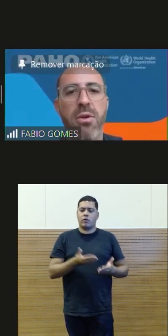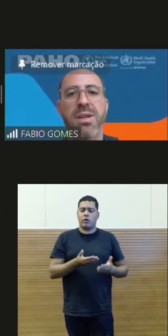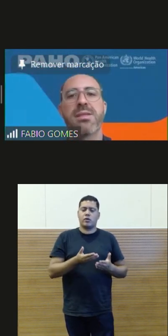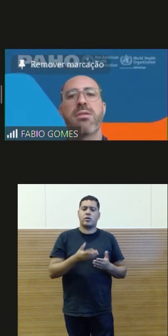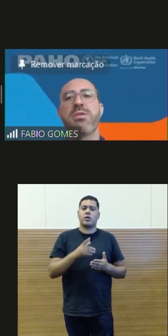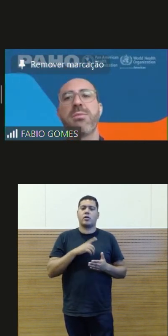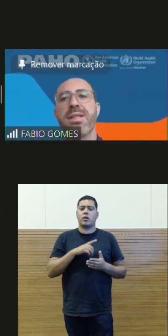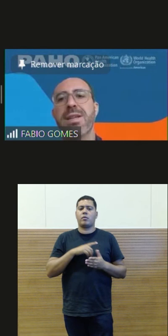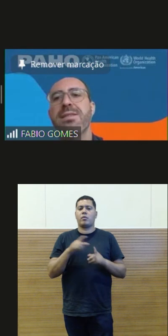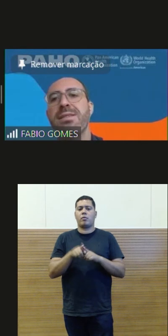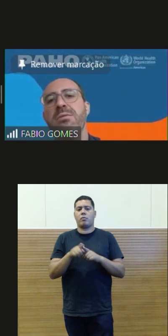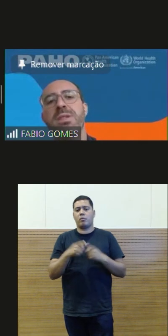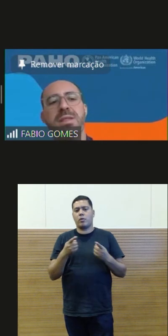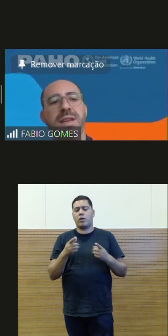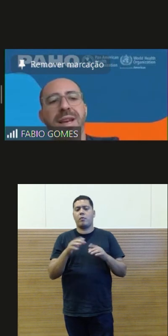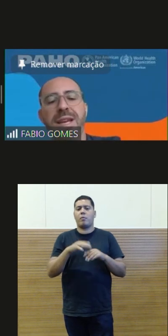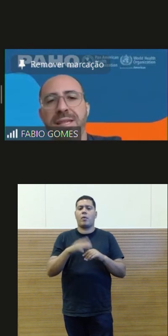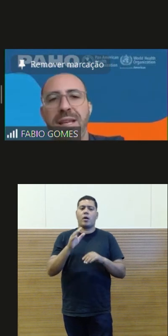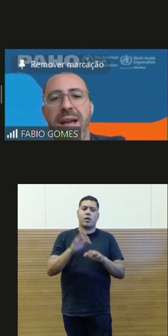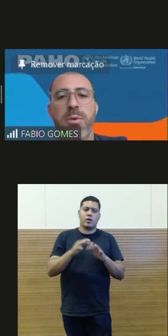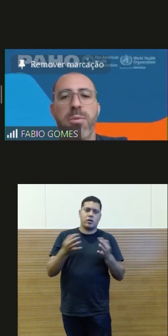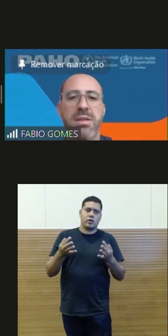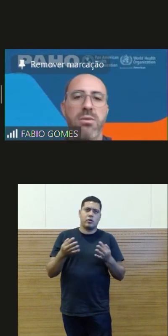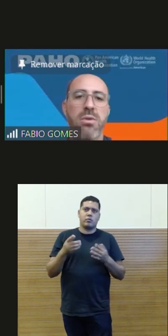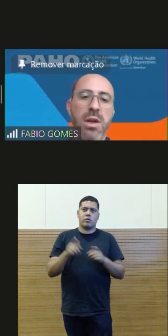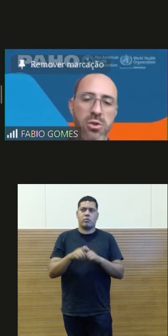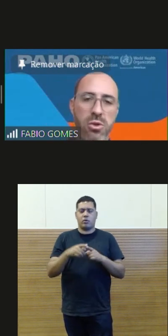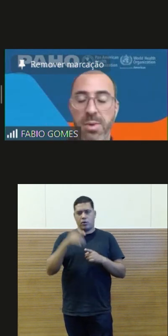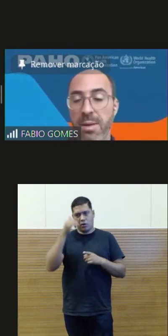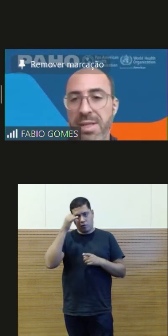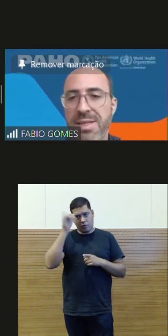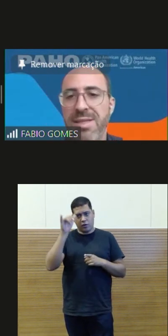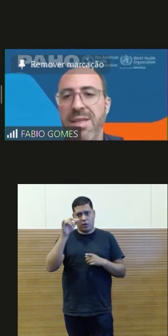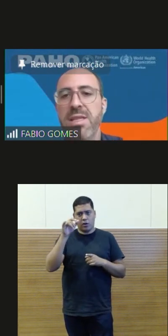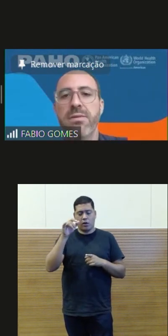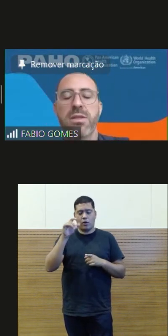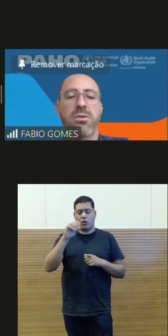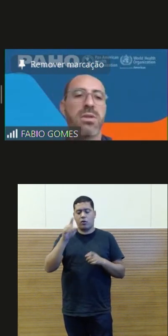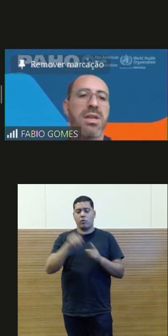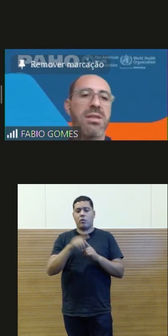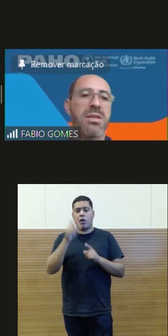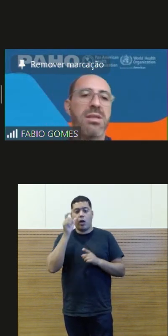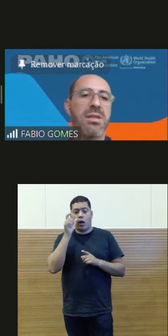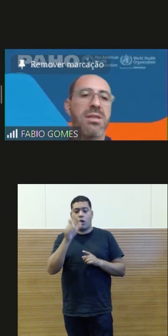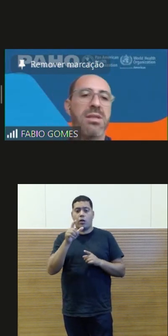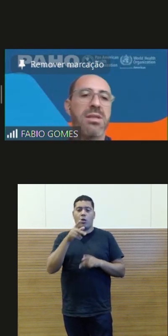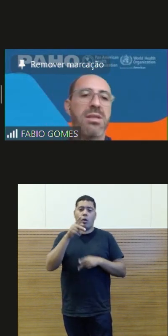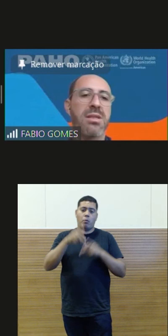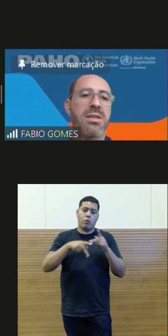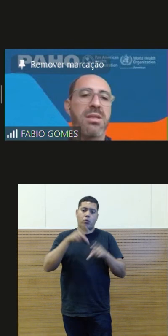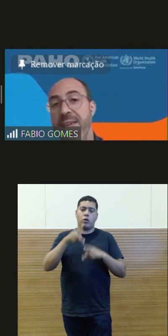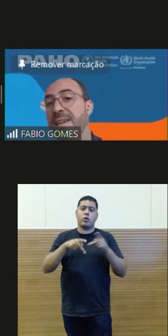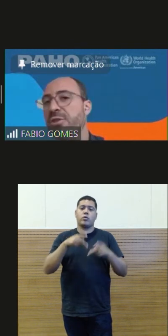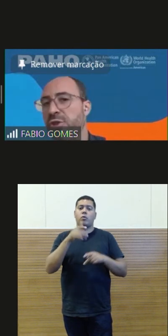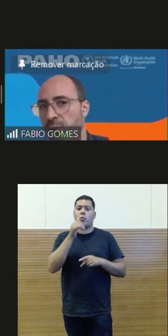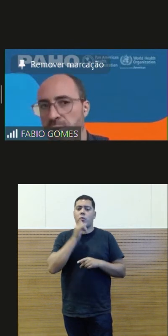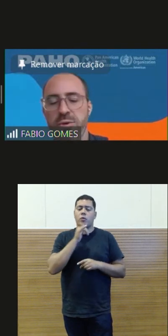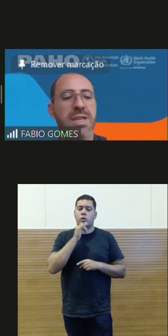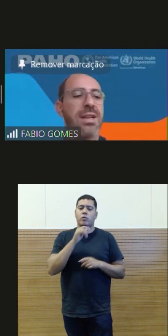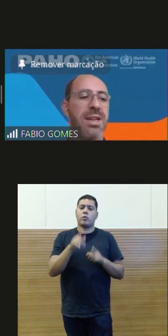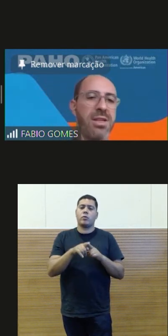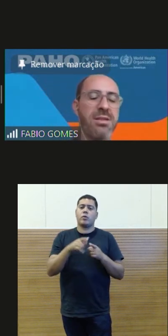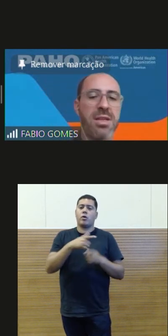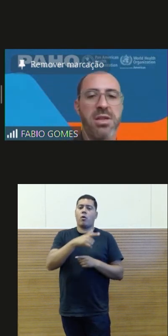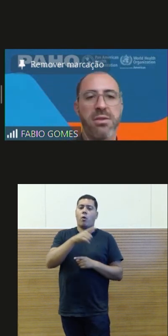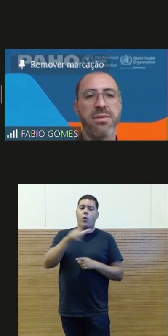sense. More than bring and put in a simple way and alert people